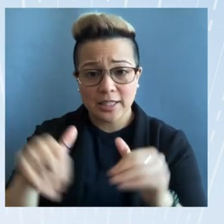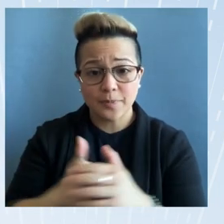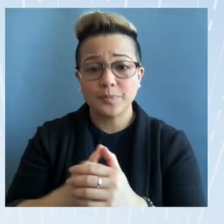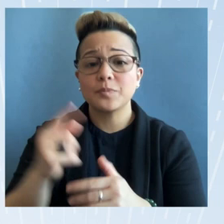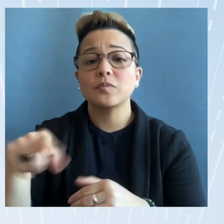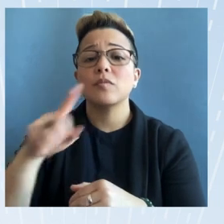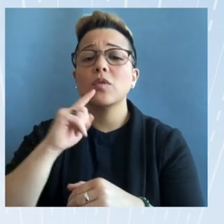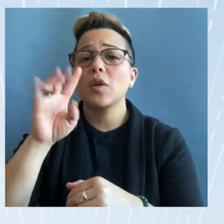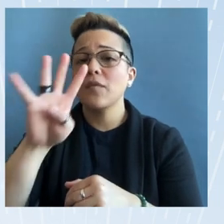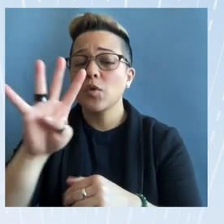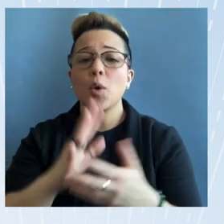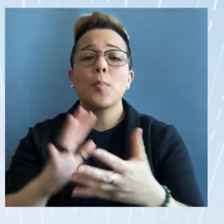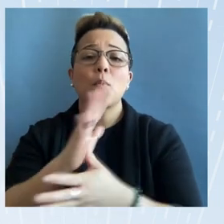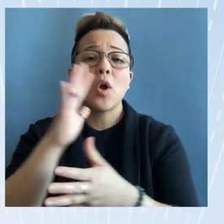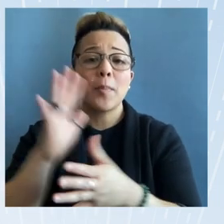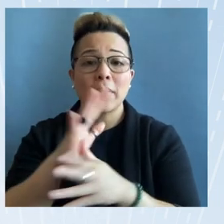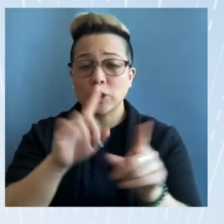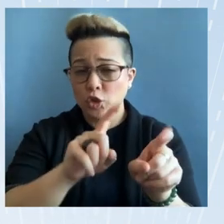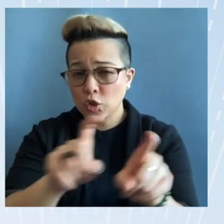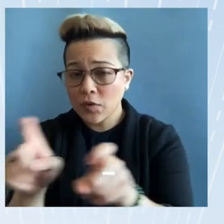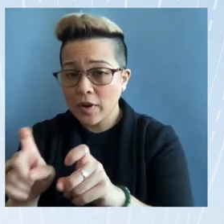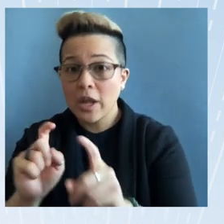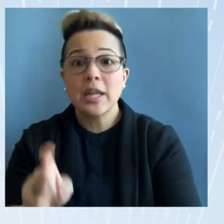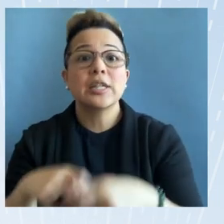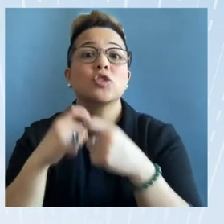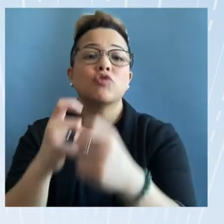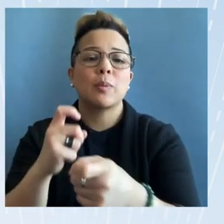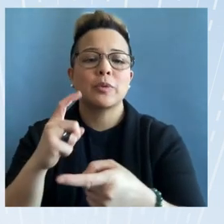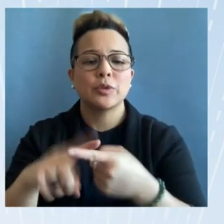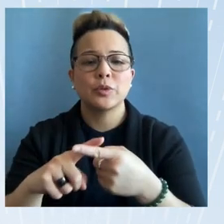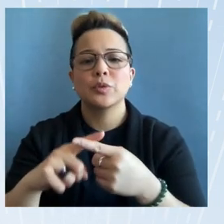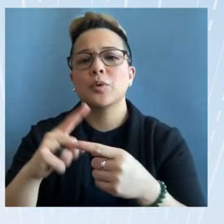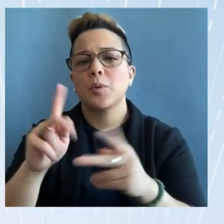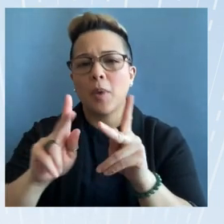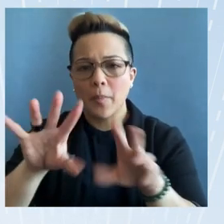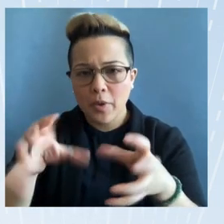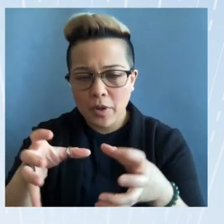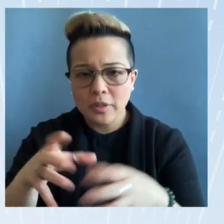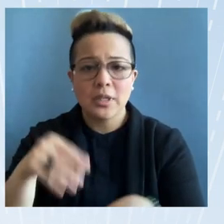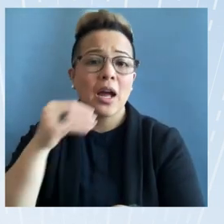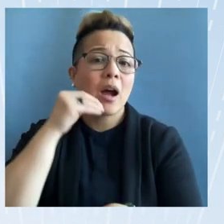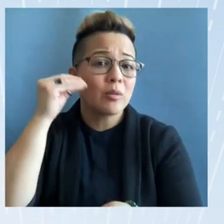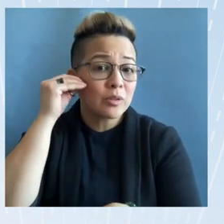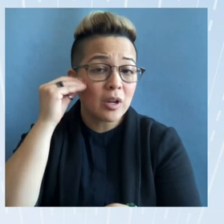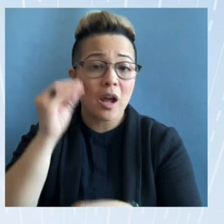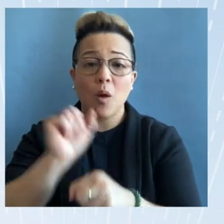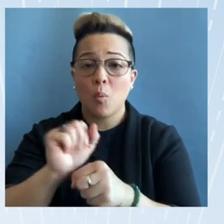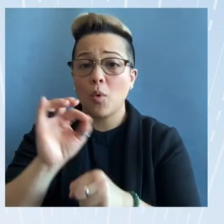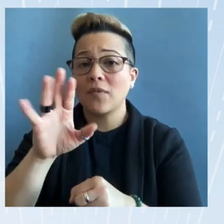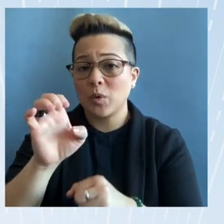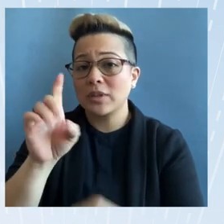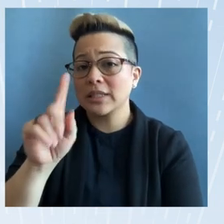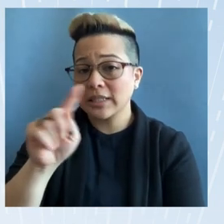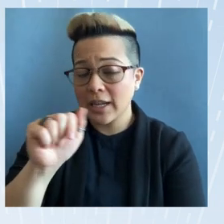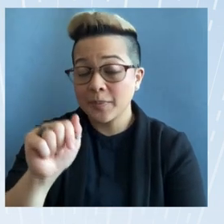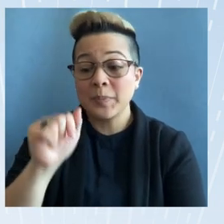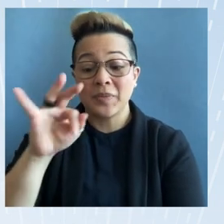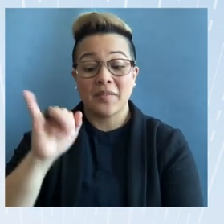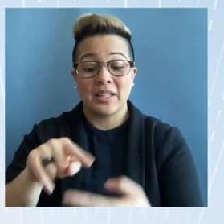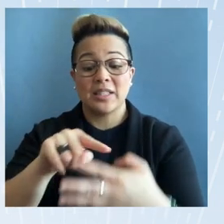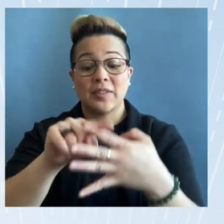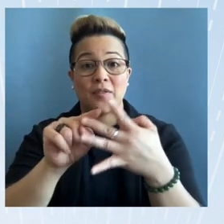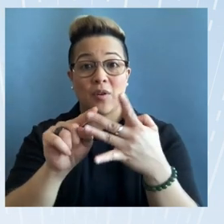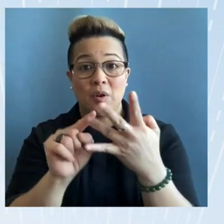four primary surveys contributing to population, household, and workforce data. Of these four